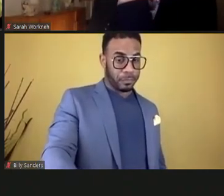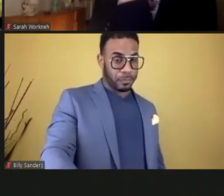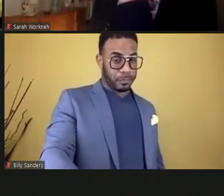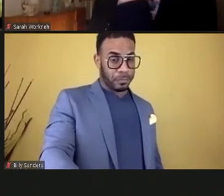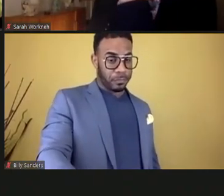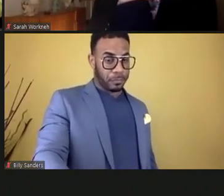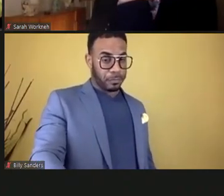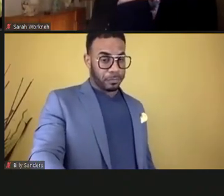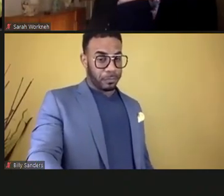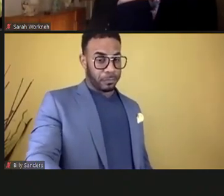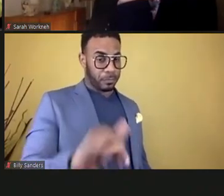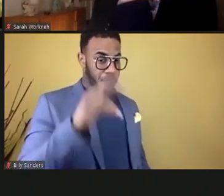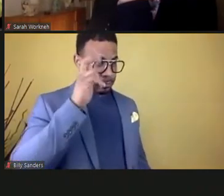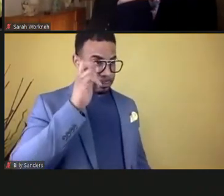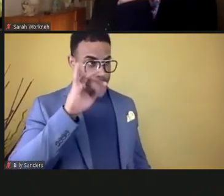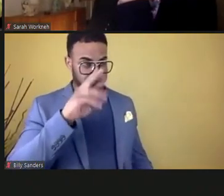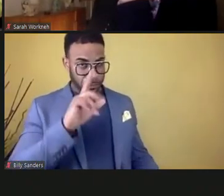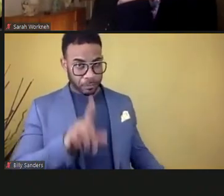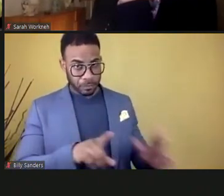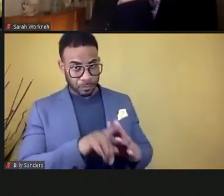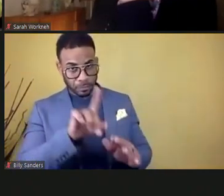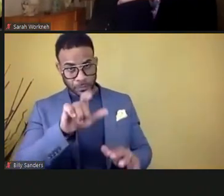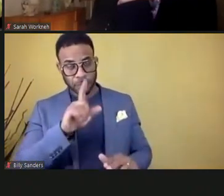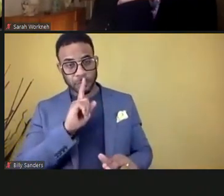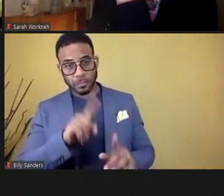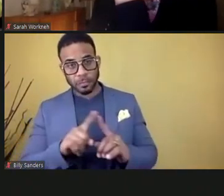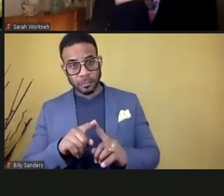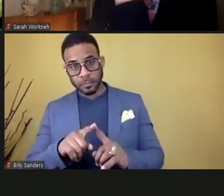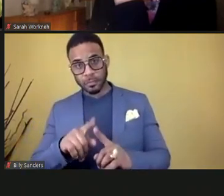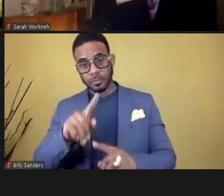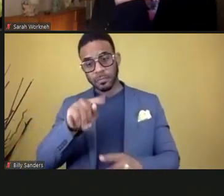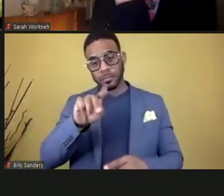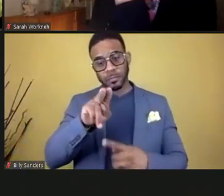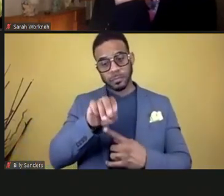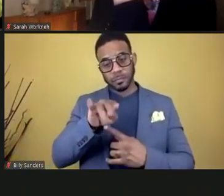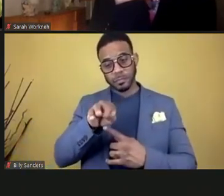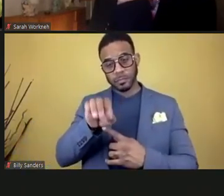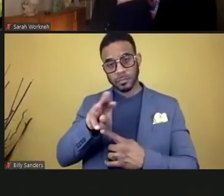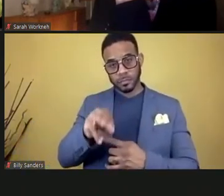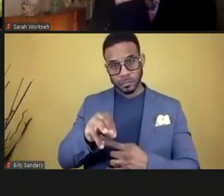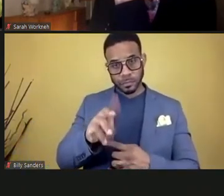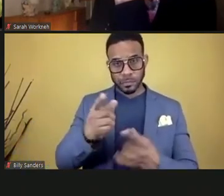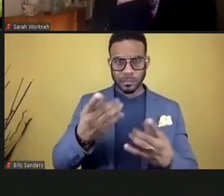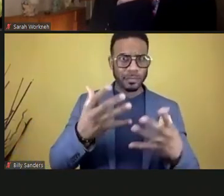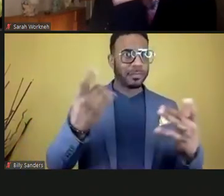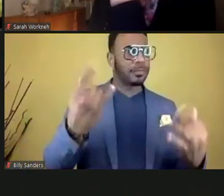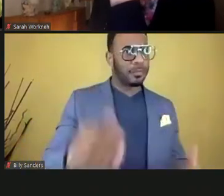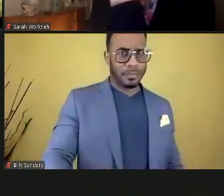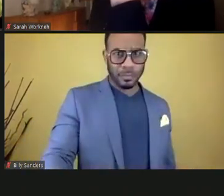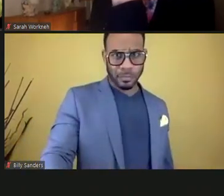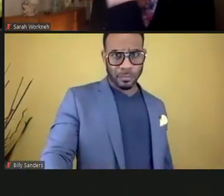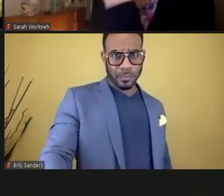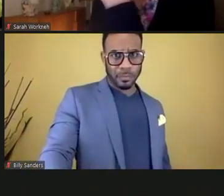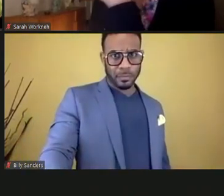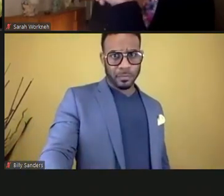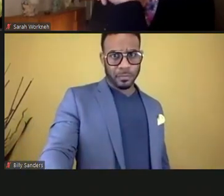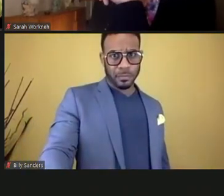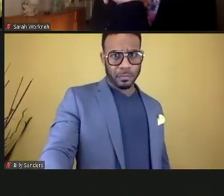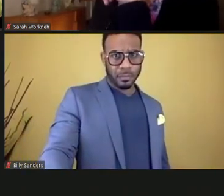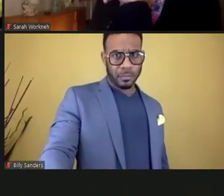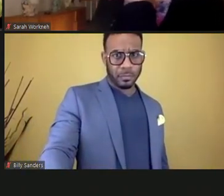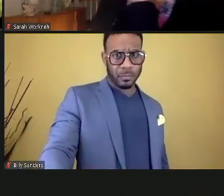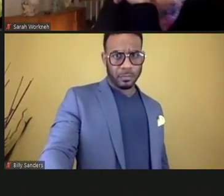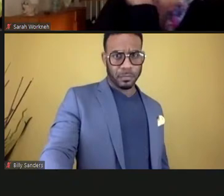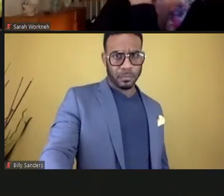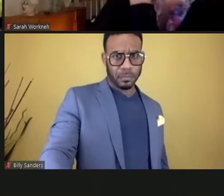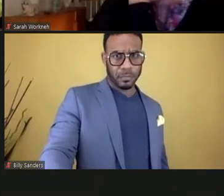your question is also, you know, tokenism, which is happening a lot right now, and what kind of